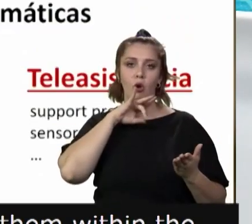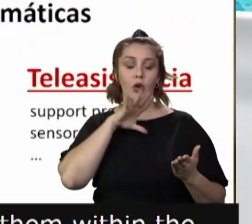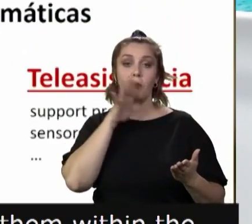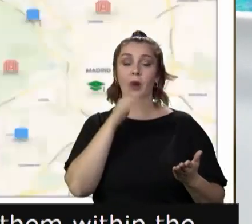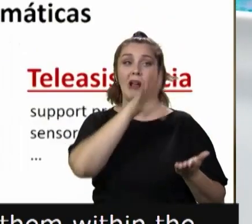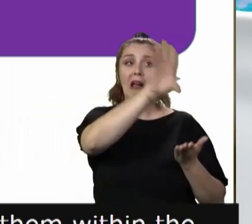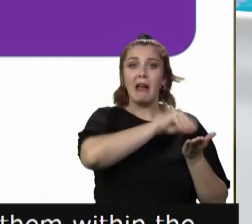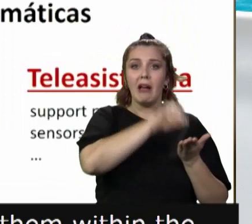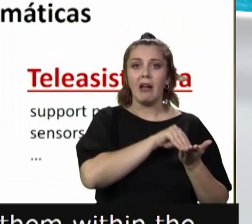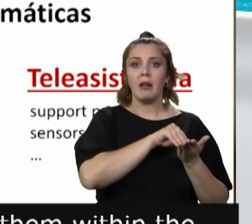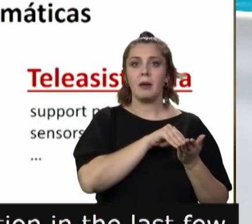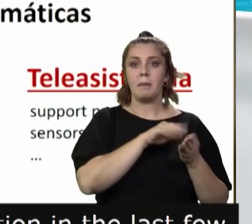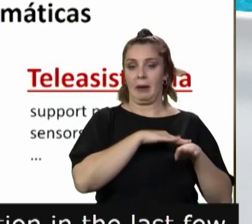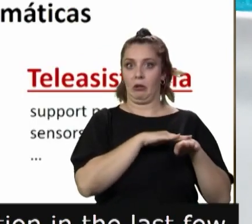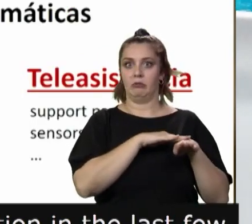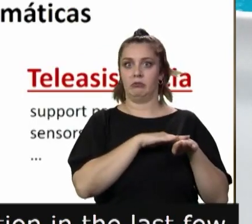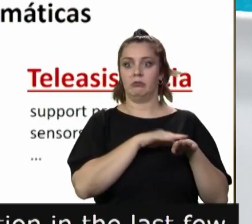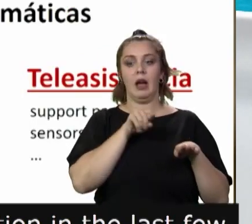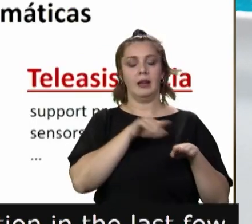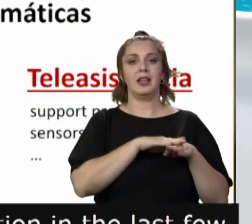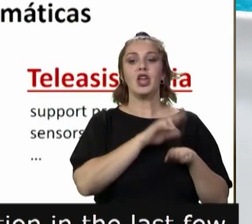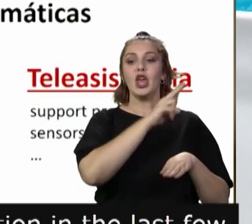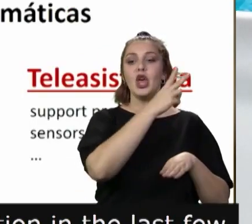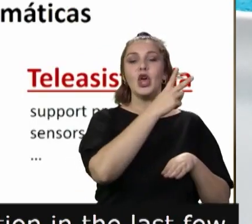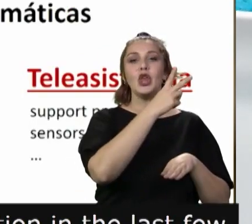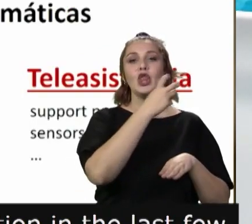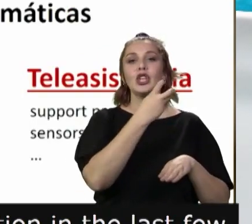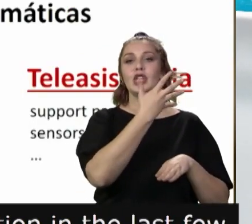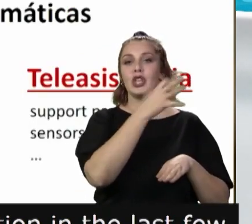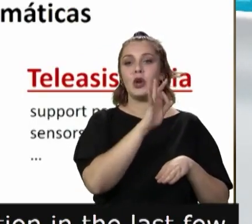very happy because we have been able to collect